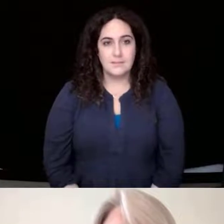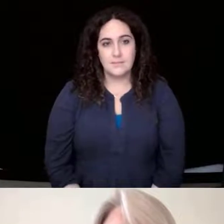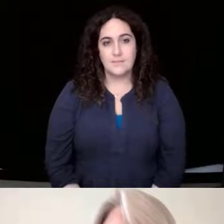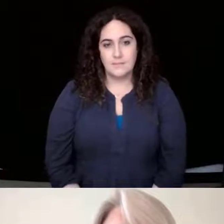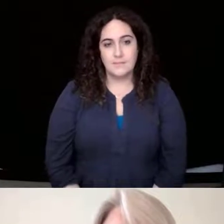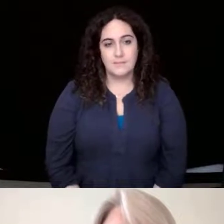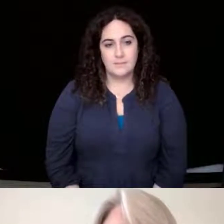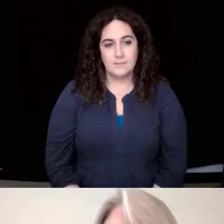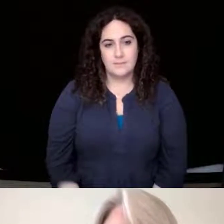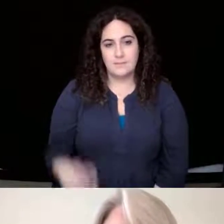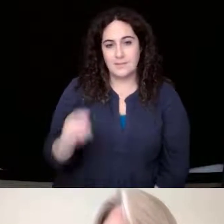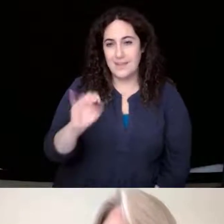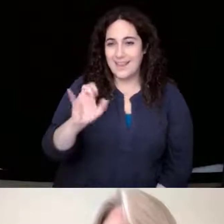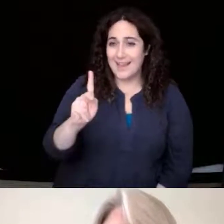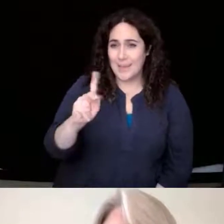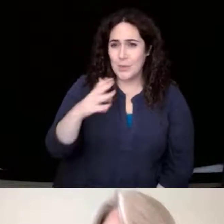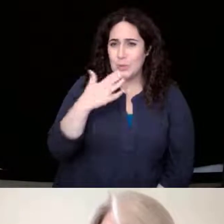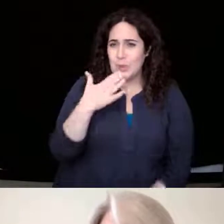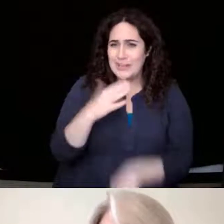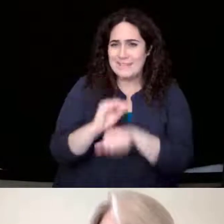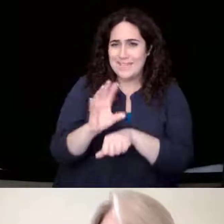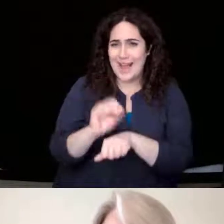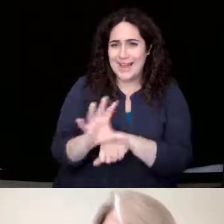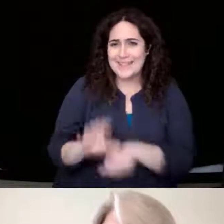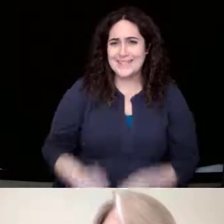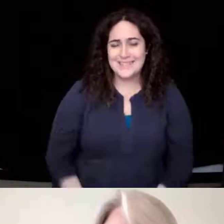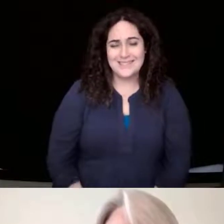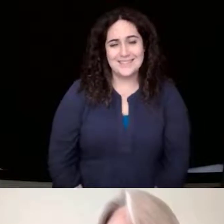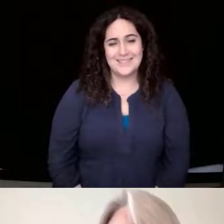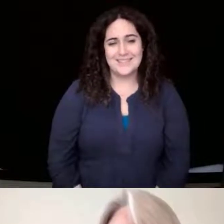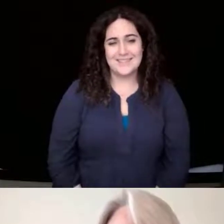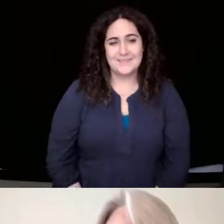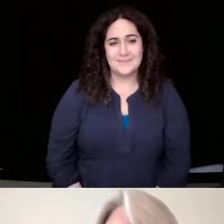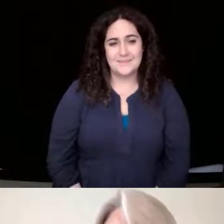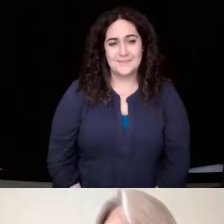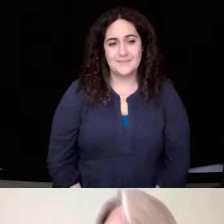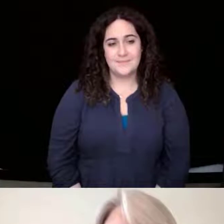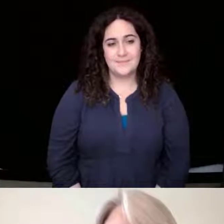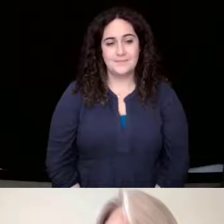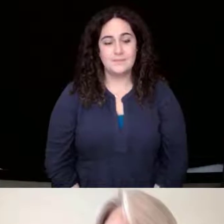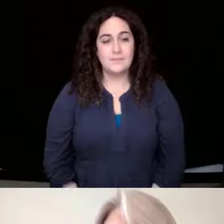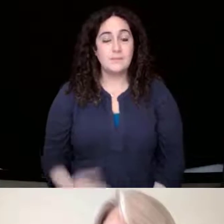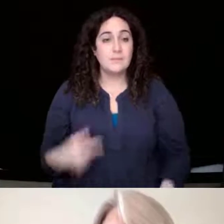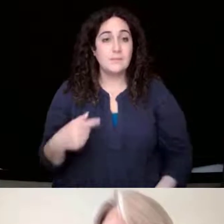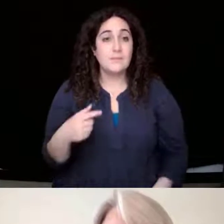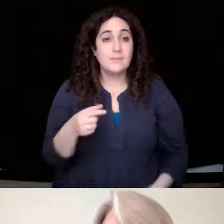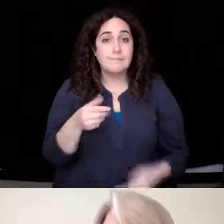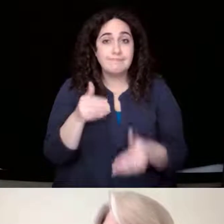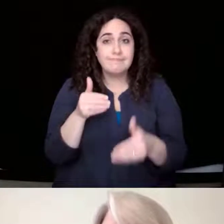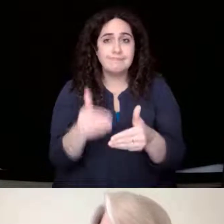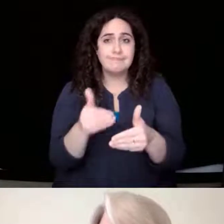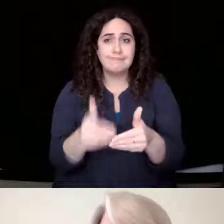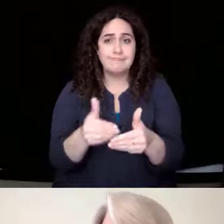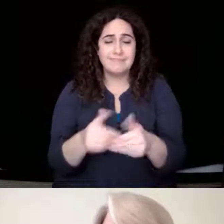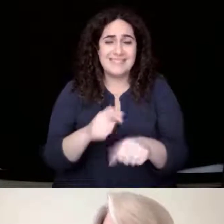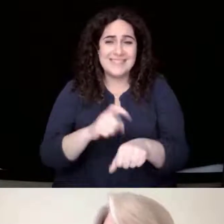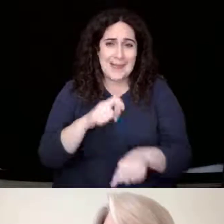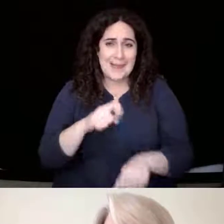Good advice. Great. Thank you. So we are running close to the end of our time